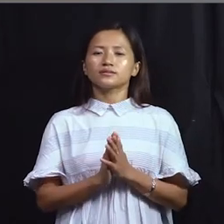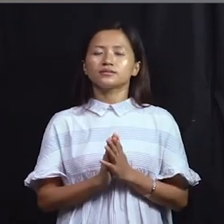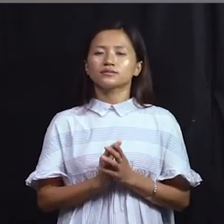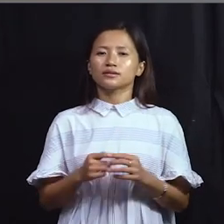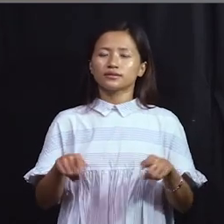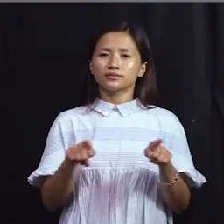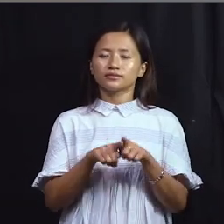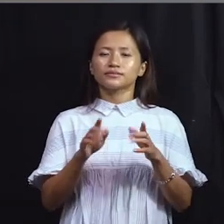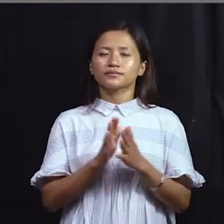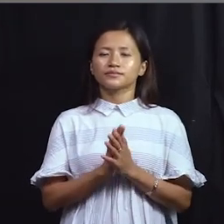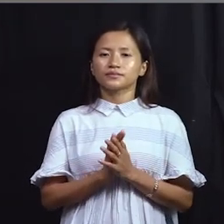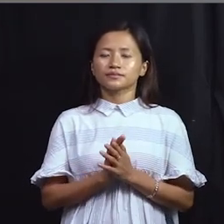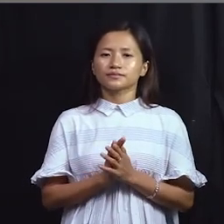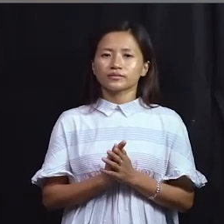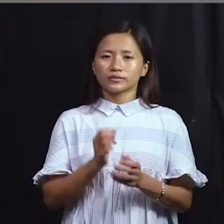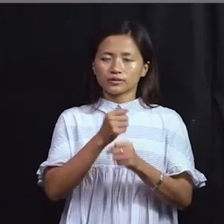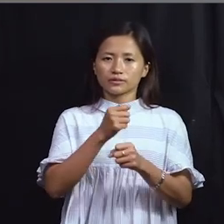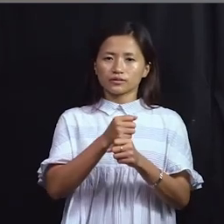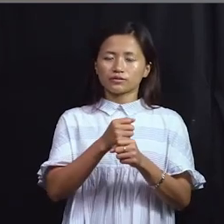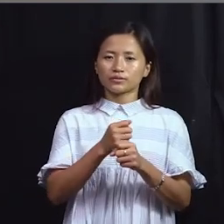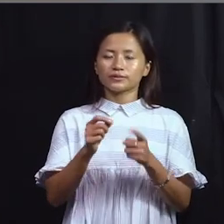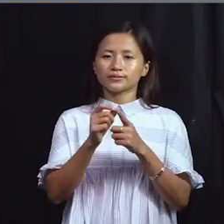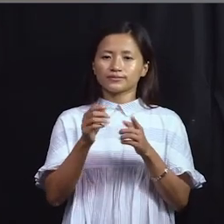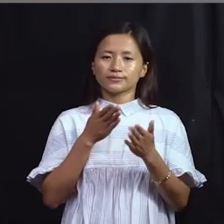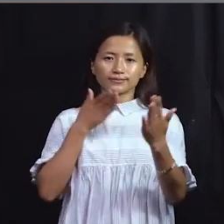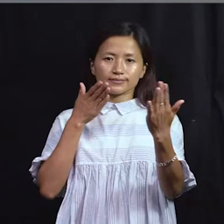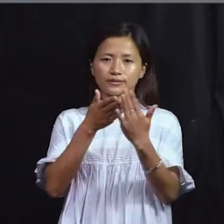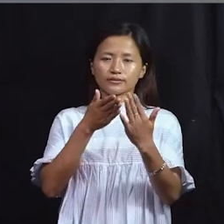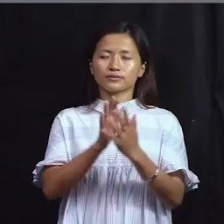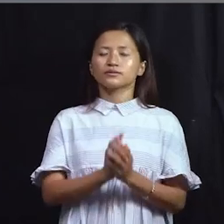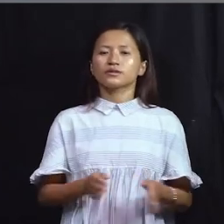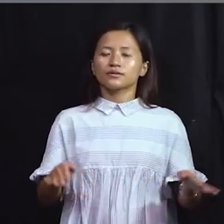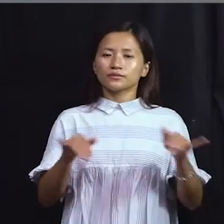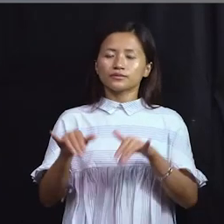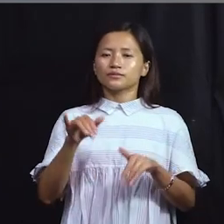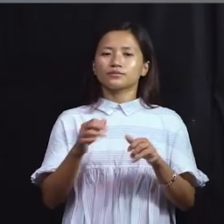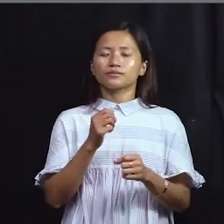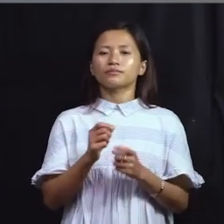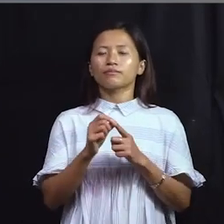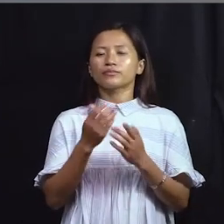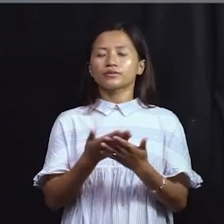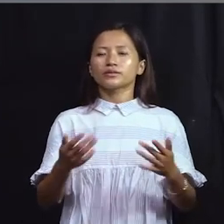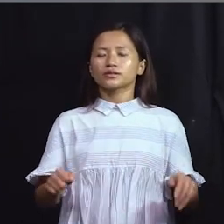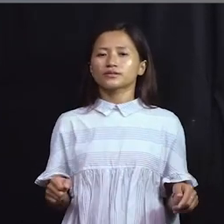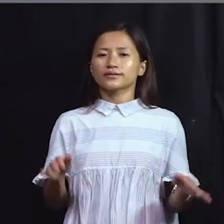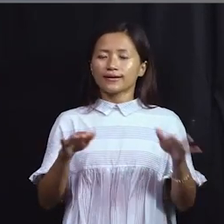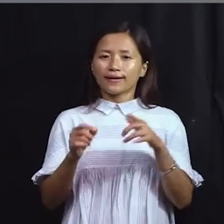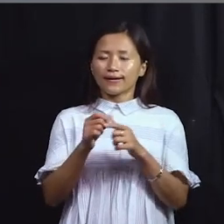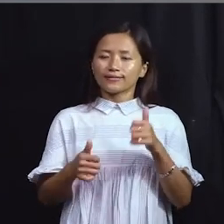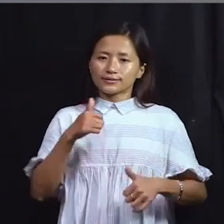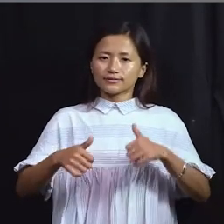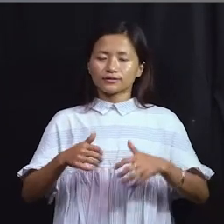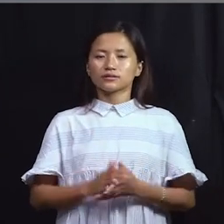two, government's direct participation in the production activities. So what happens under taxes